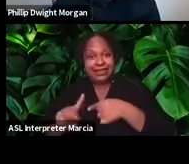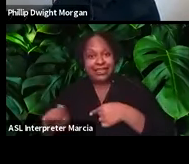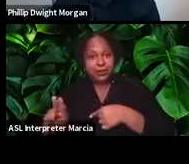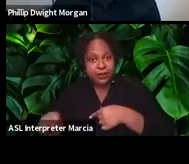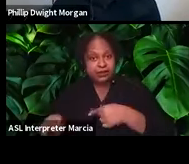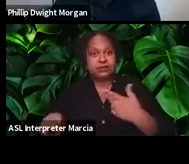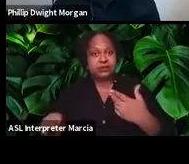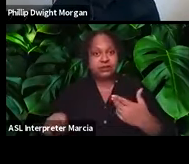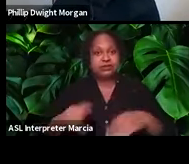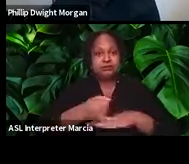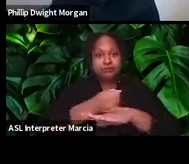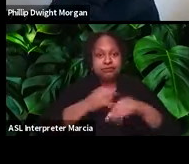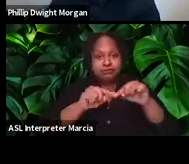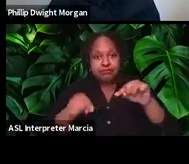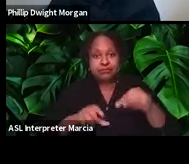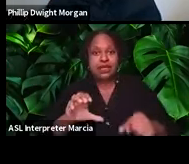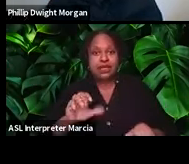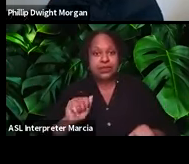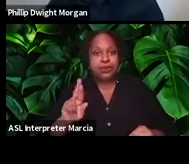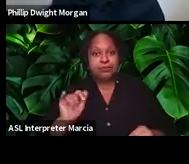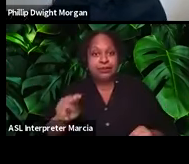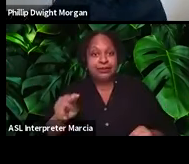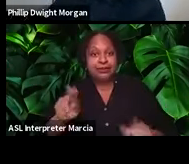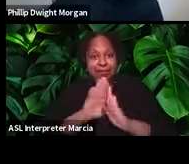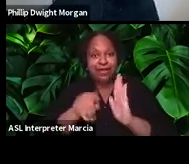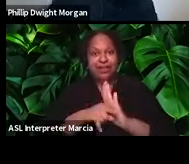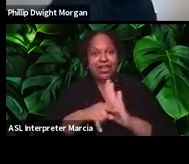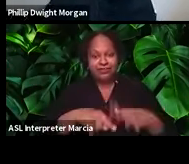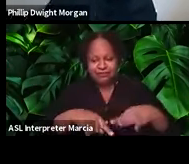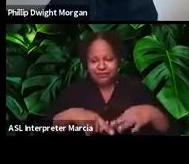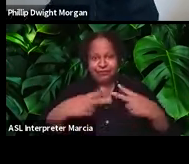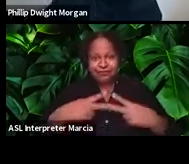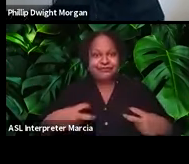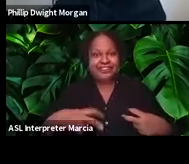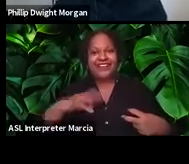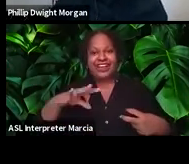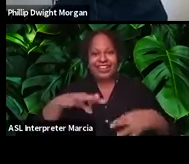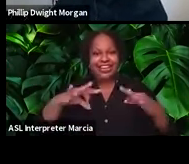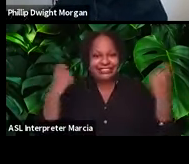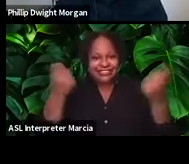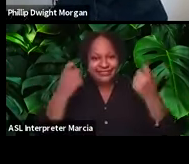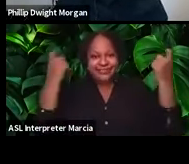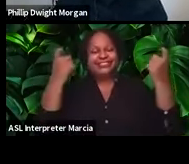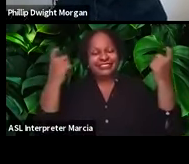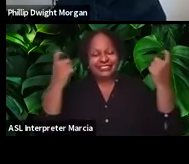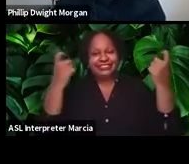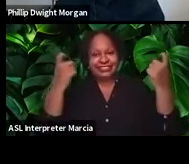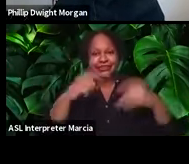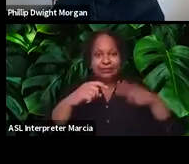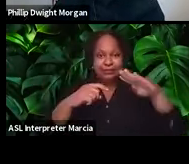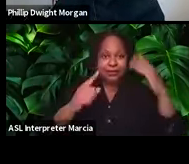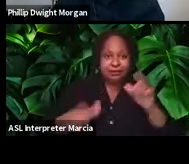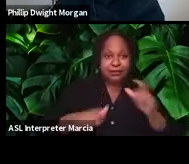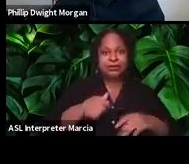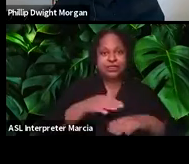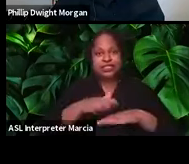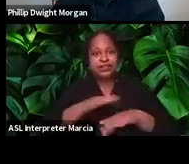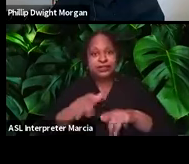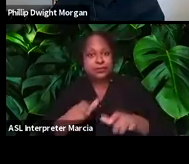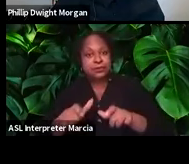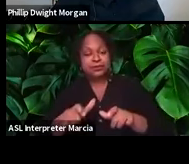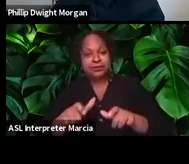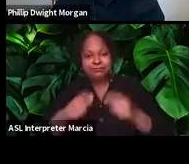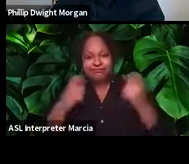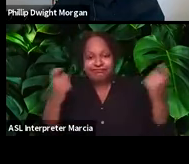and finding the praise and the celebration of who we are, and who we are as Black and Indigenous folks, and what is